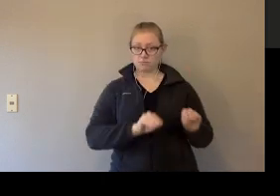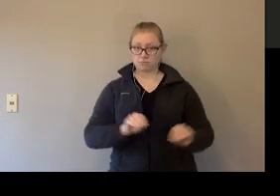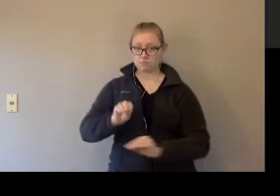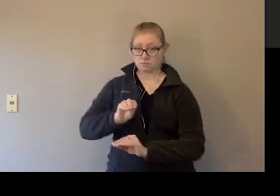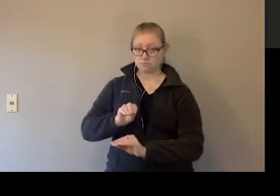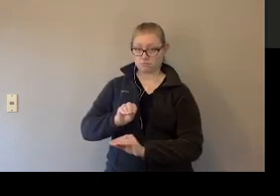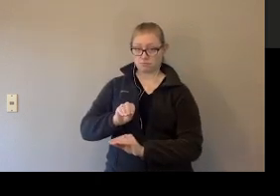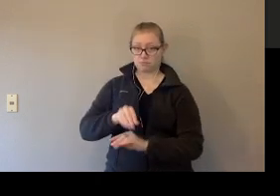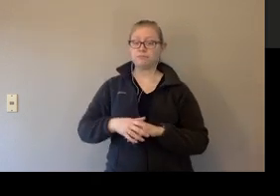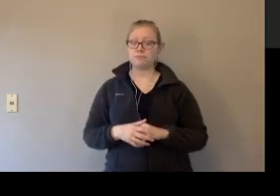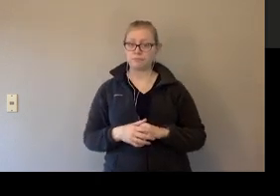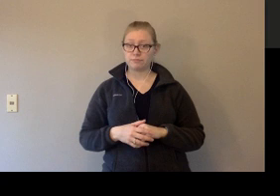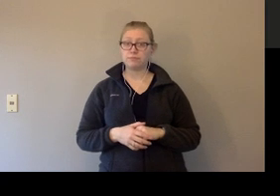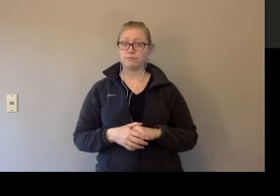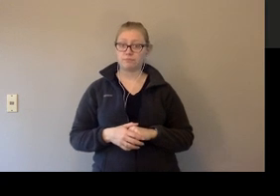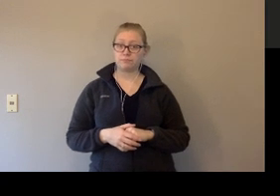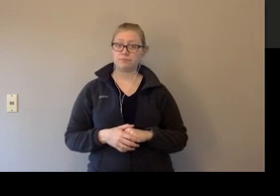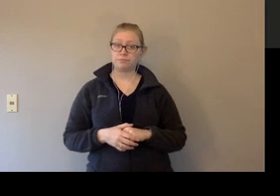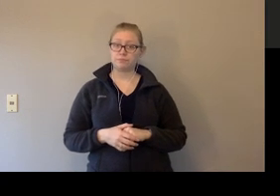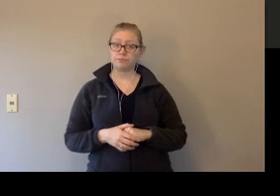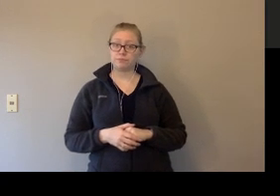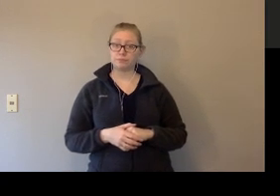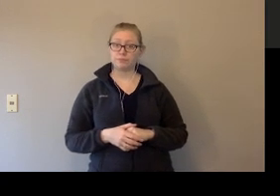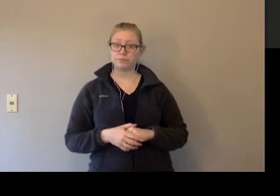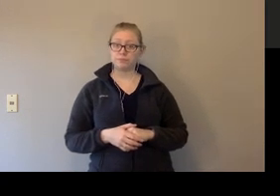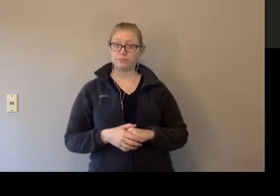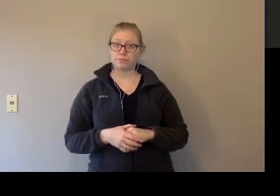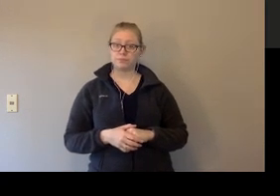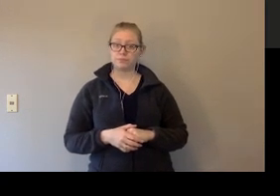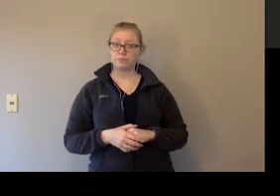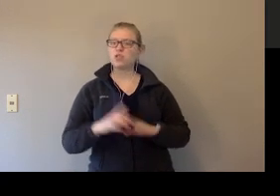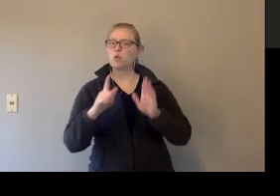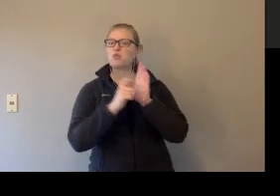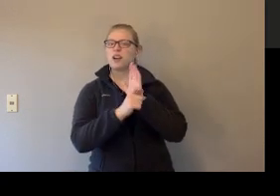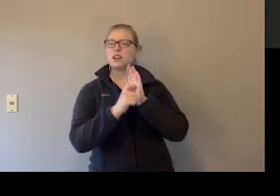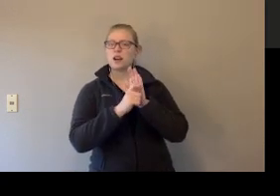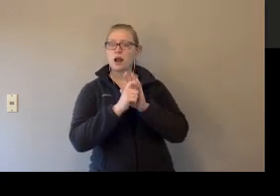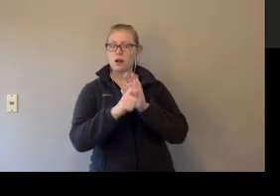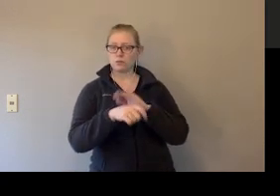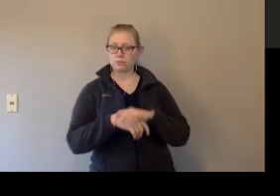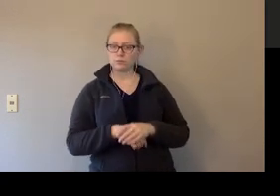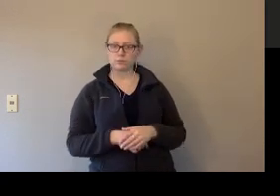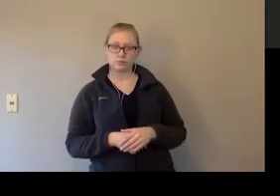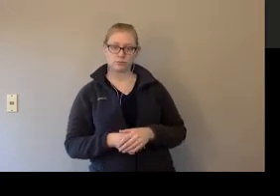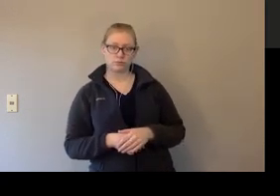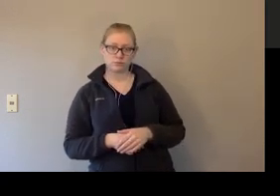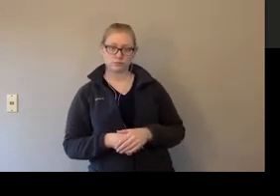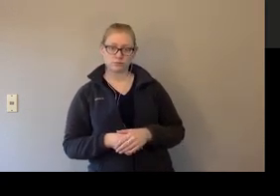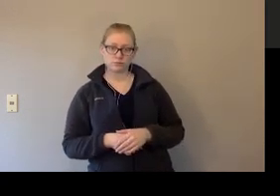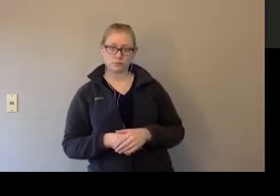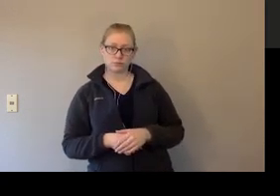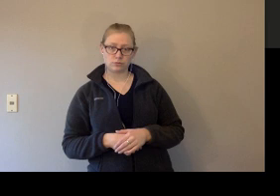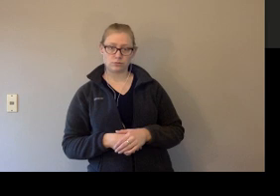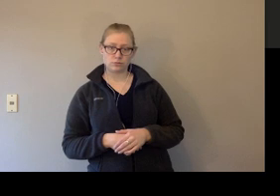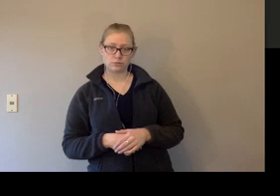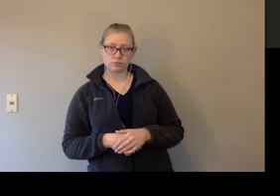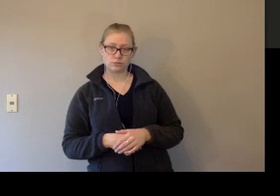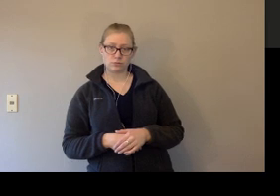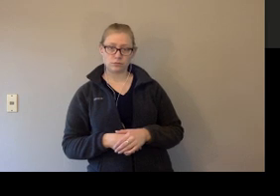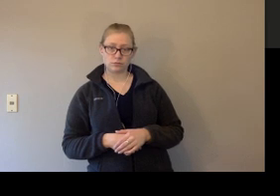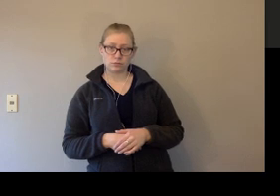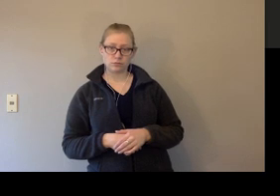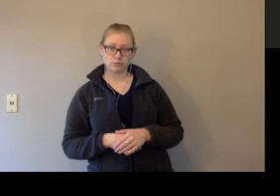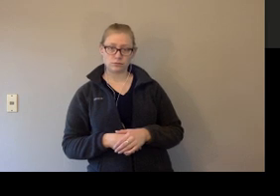to 1.4 is going to be the same as 2.6 to